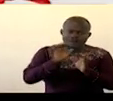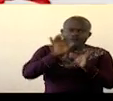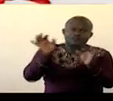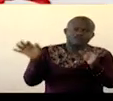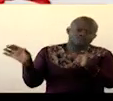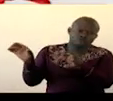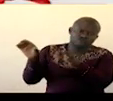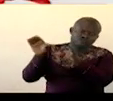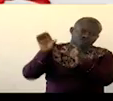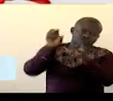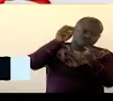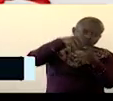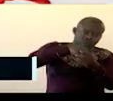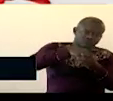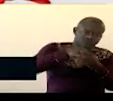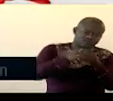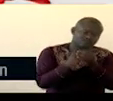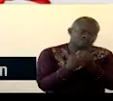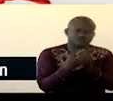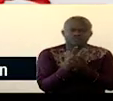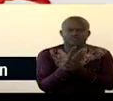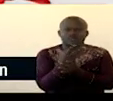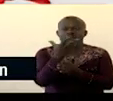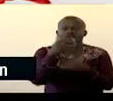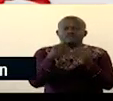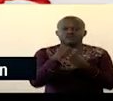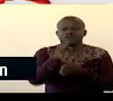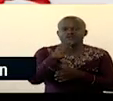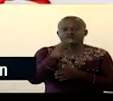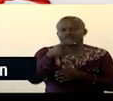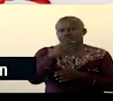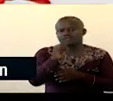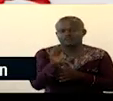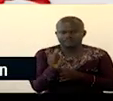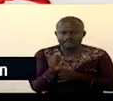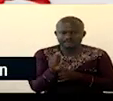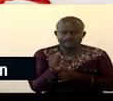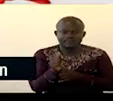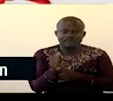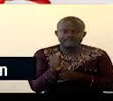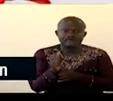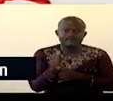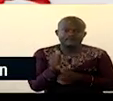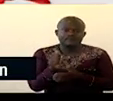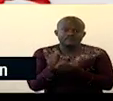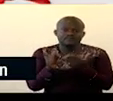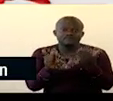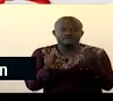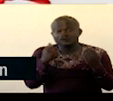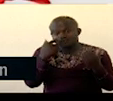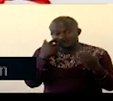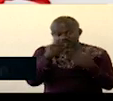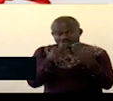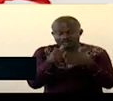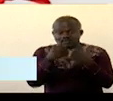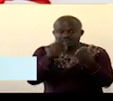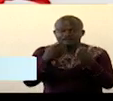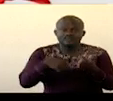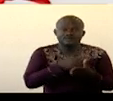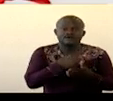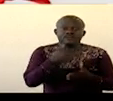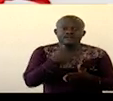pollen grains from anther to stigma. Now, you see here we